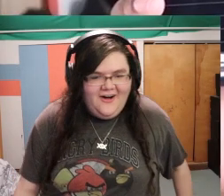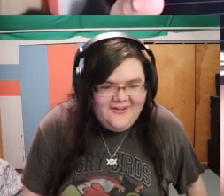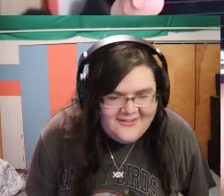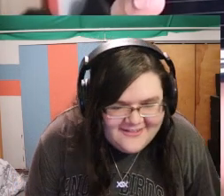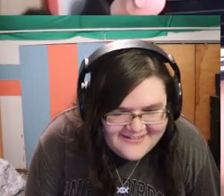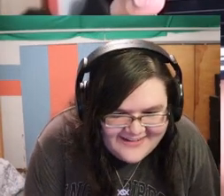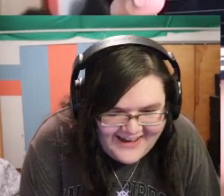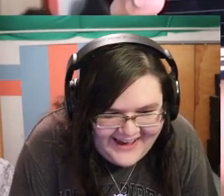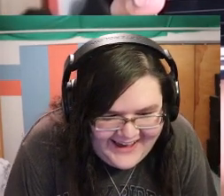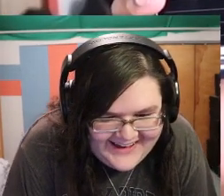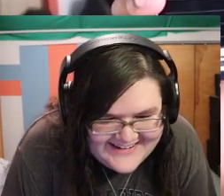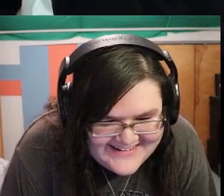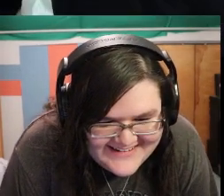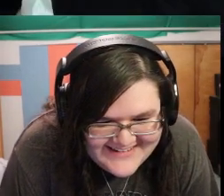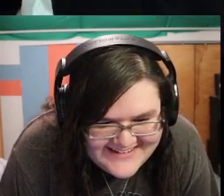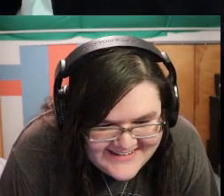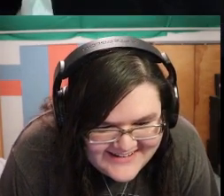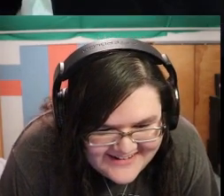seconds.